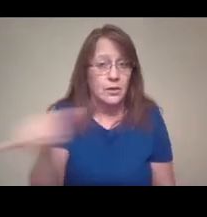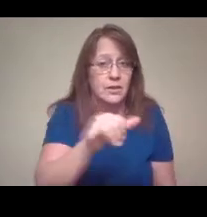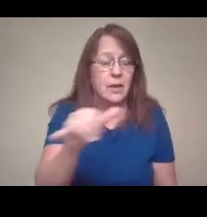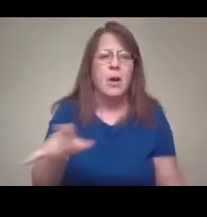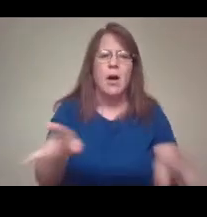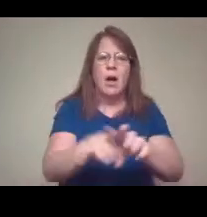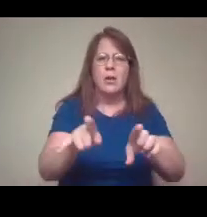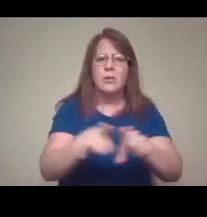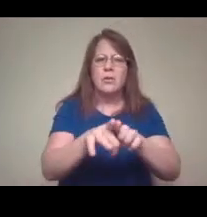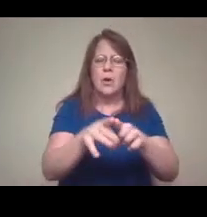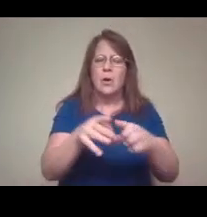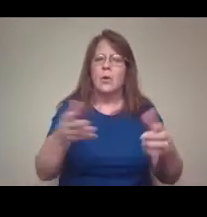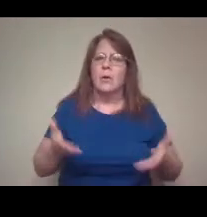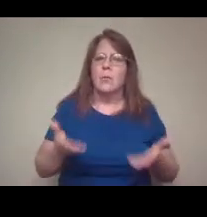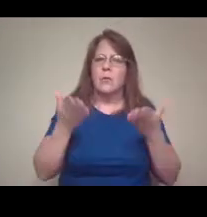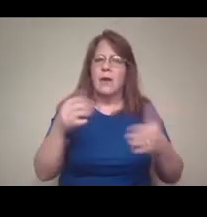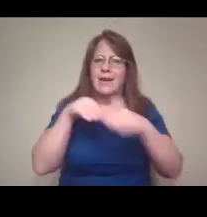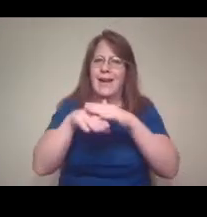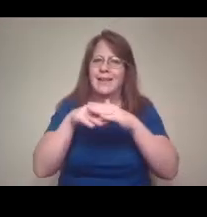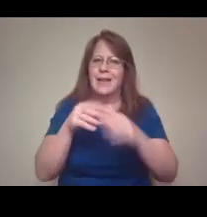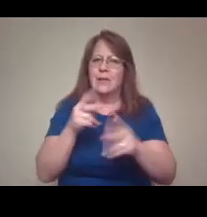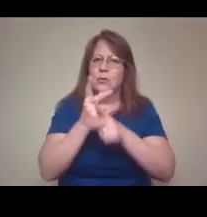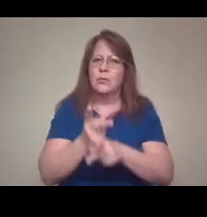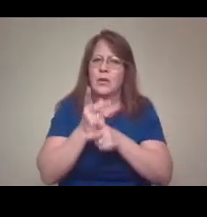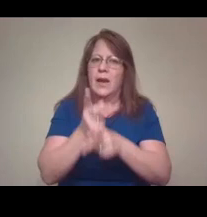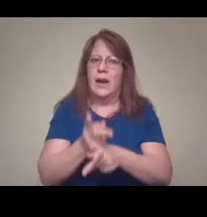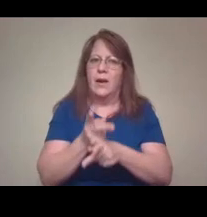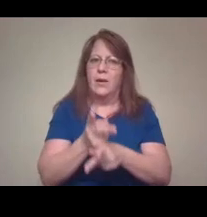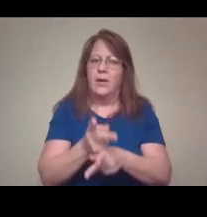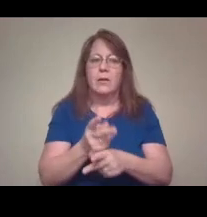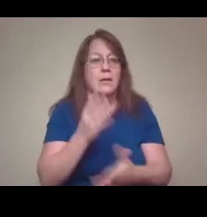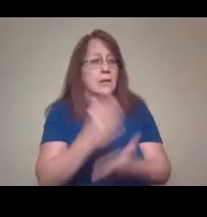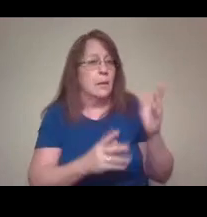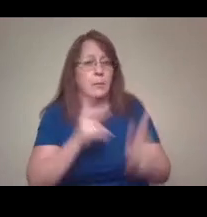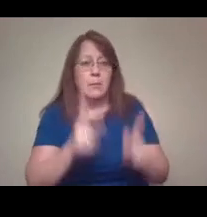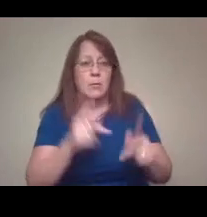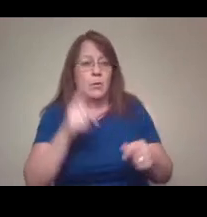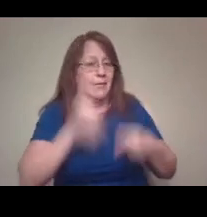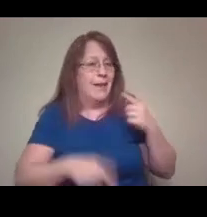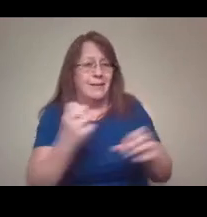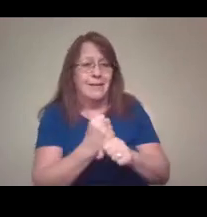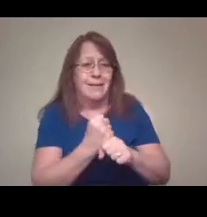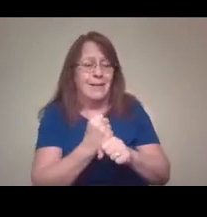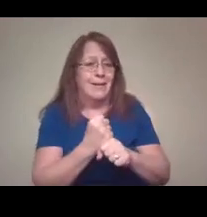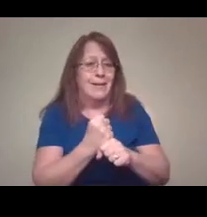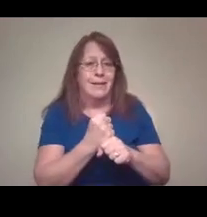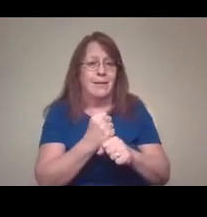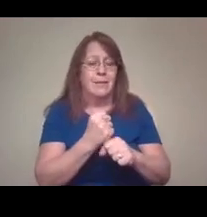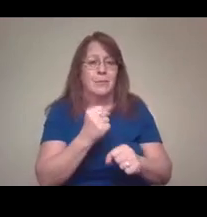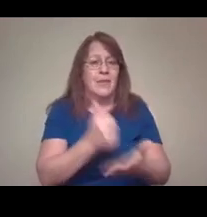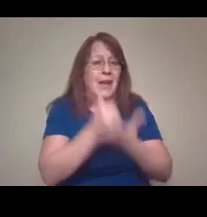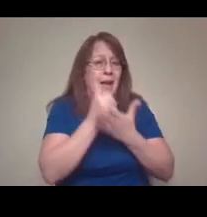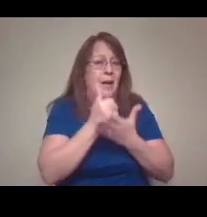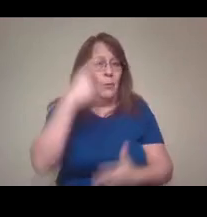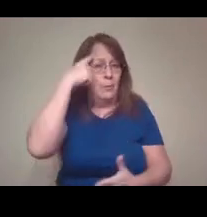care. We know that many people aren't able to get the treatment for mental health problems that they need